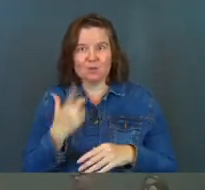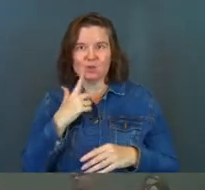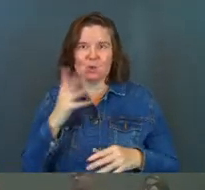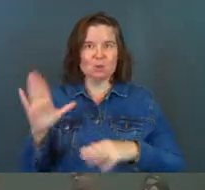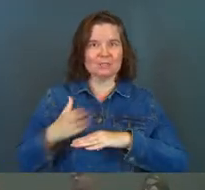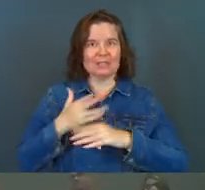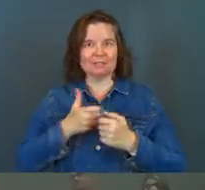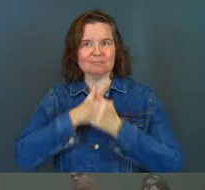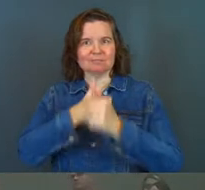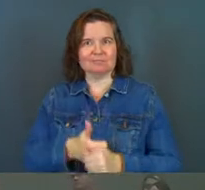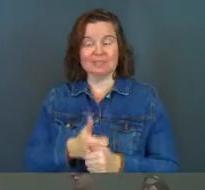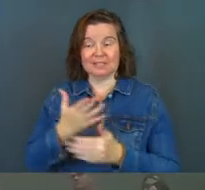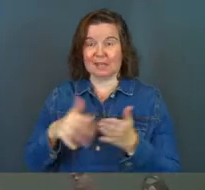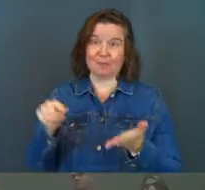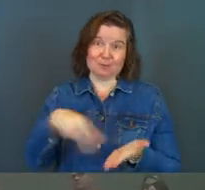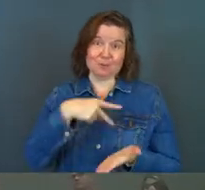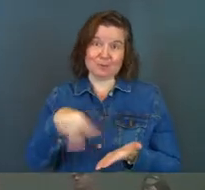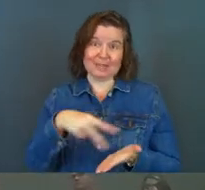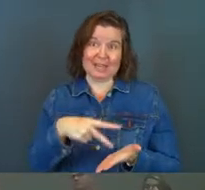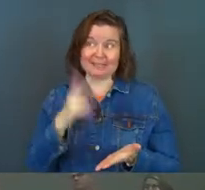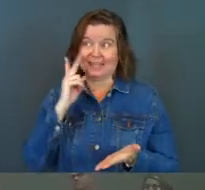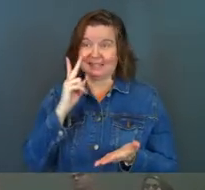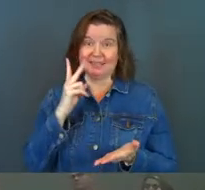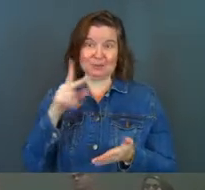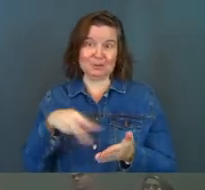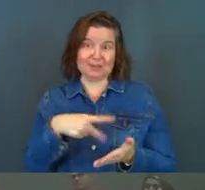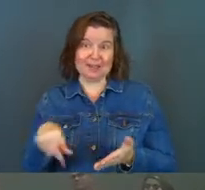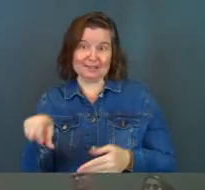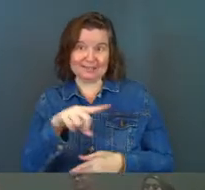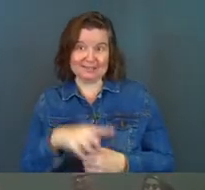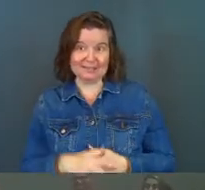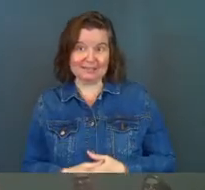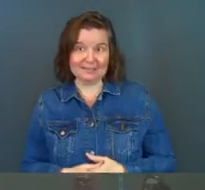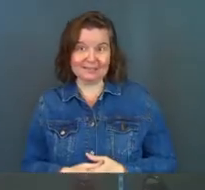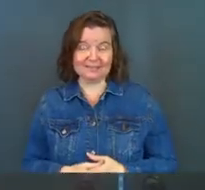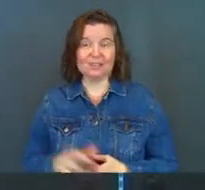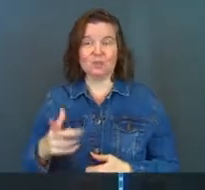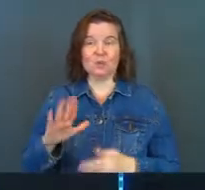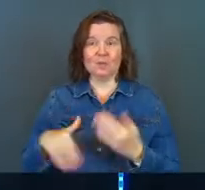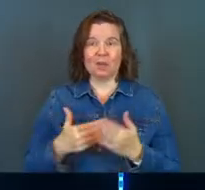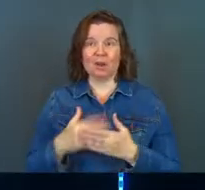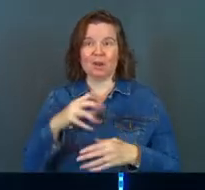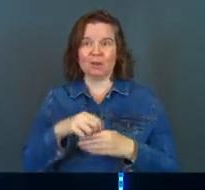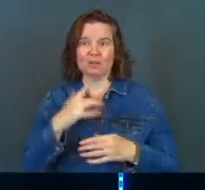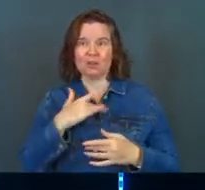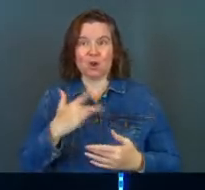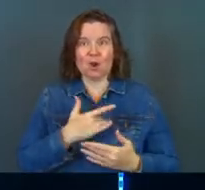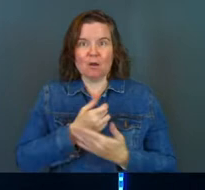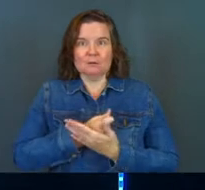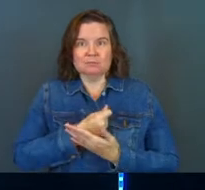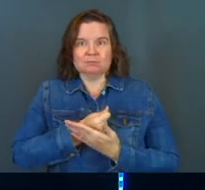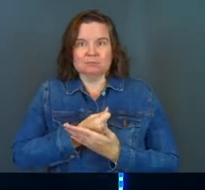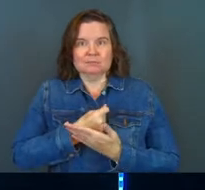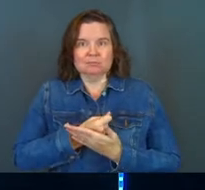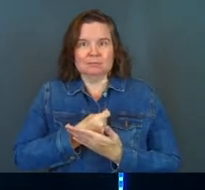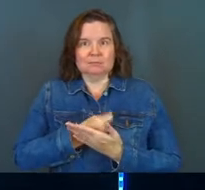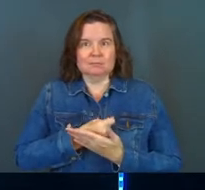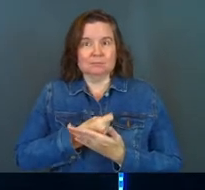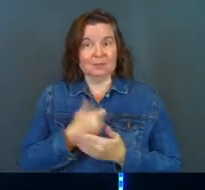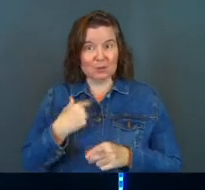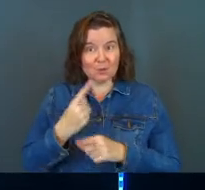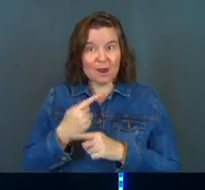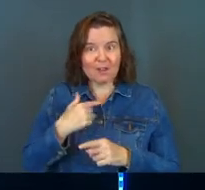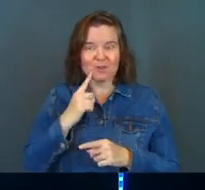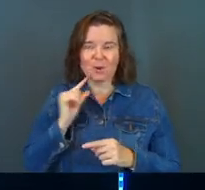you sing along. Some of you dance. You do. You dance. You get all into it. Your heart gets all into it,